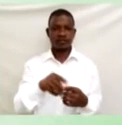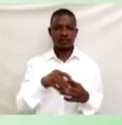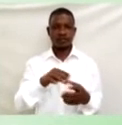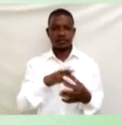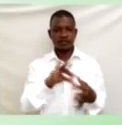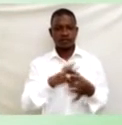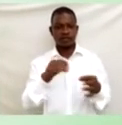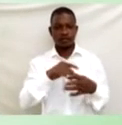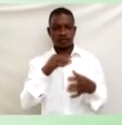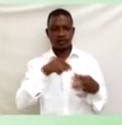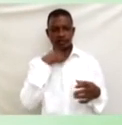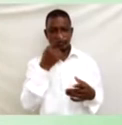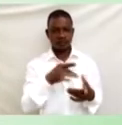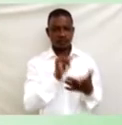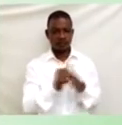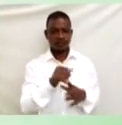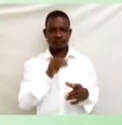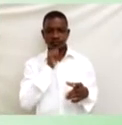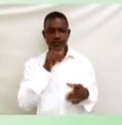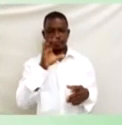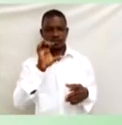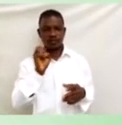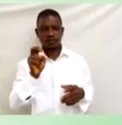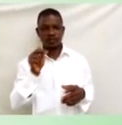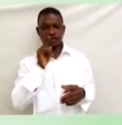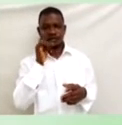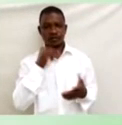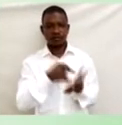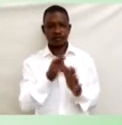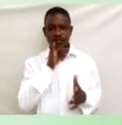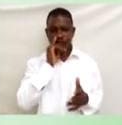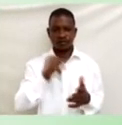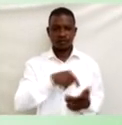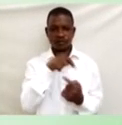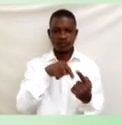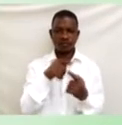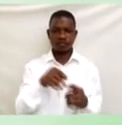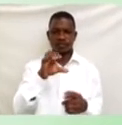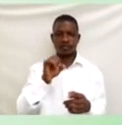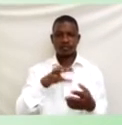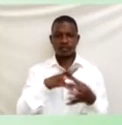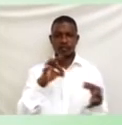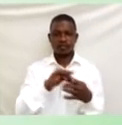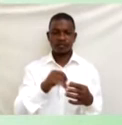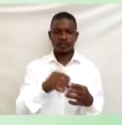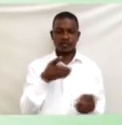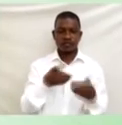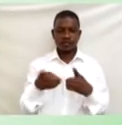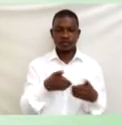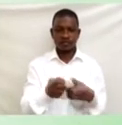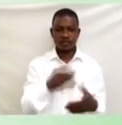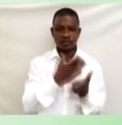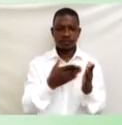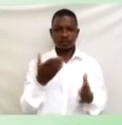about, that is, doubtful nature of the sentence. It allows